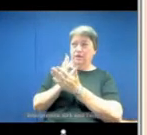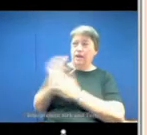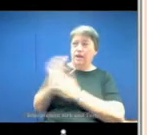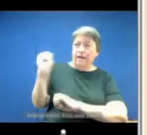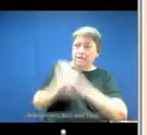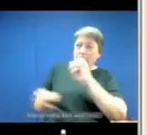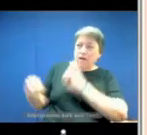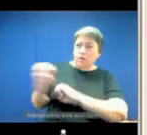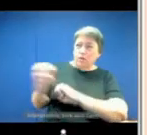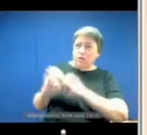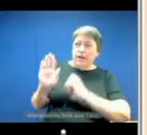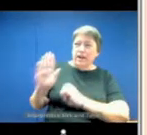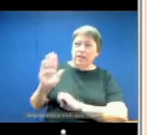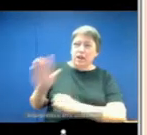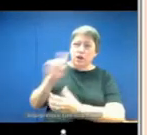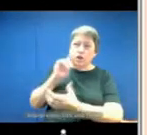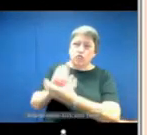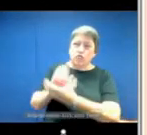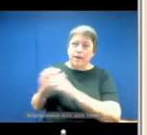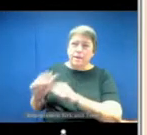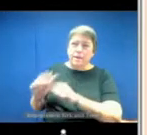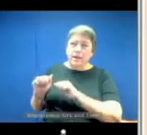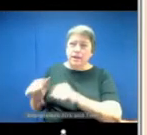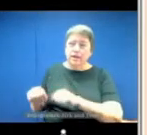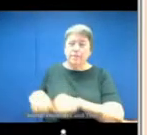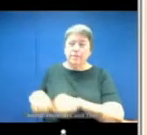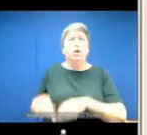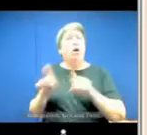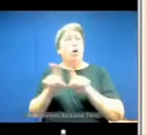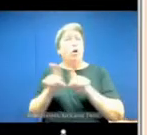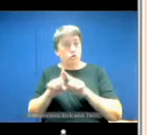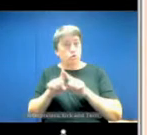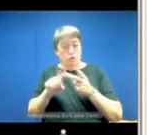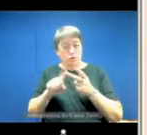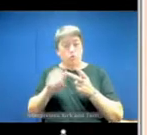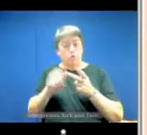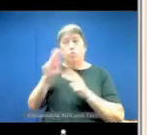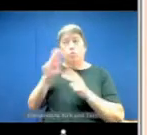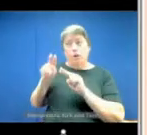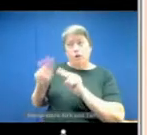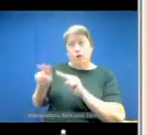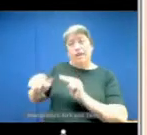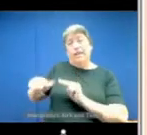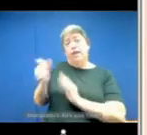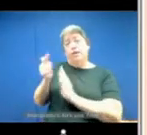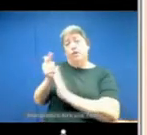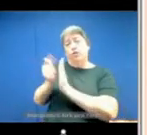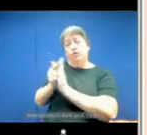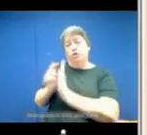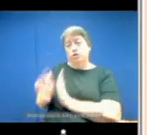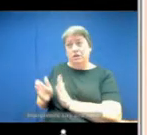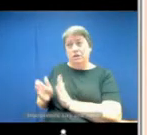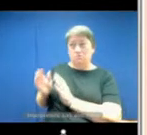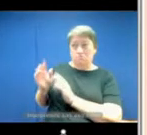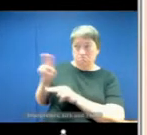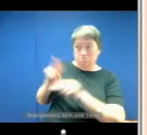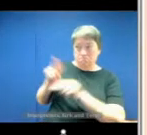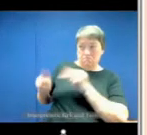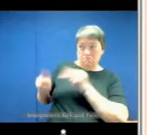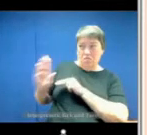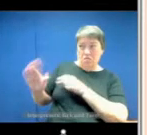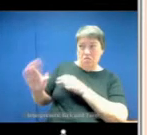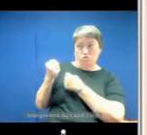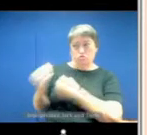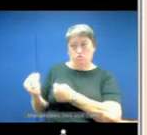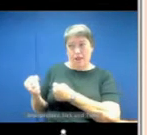looking at the other attorney and determining the strengths and weaknesses of not only the attorney as a